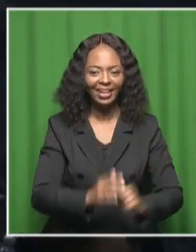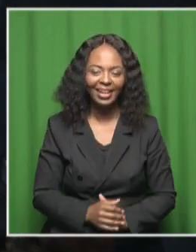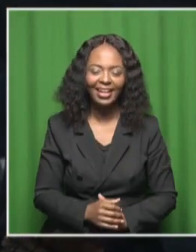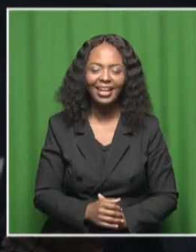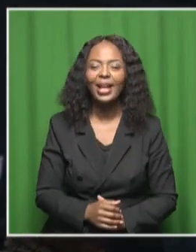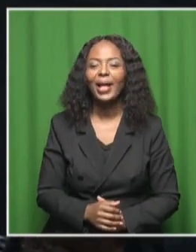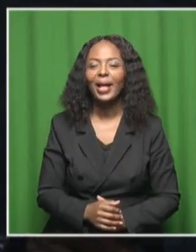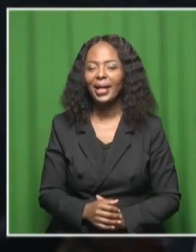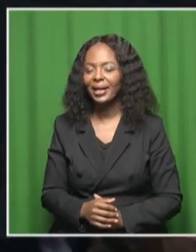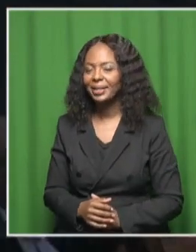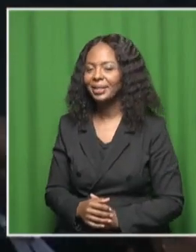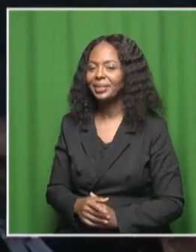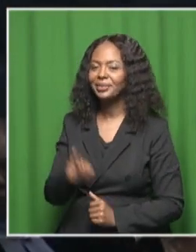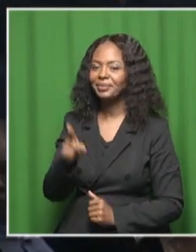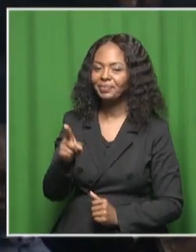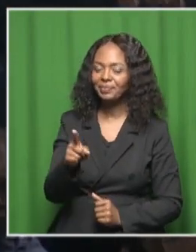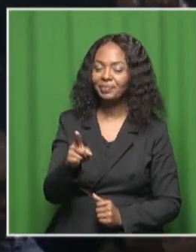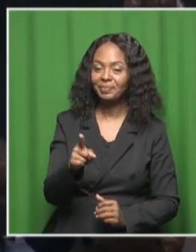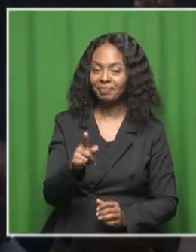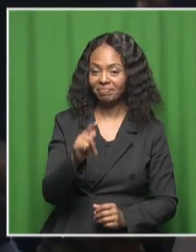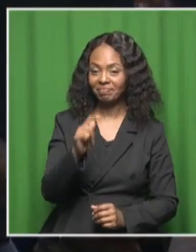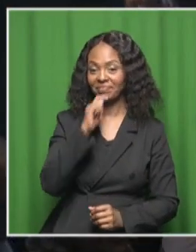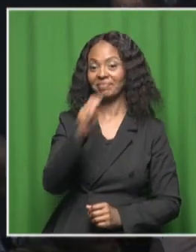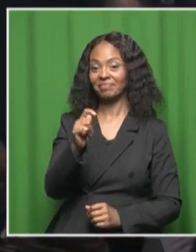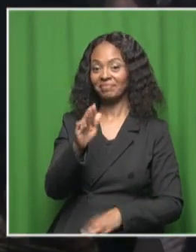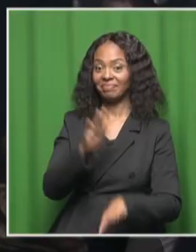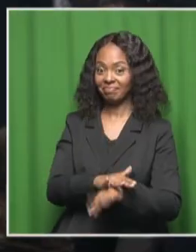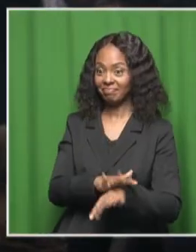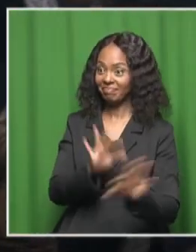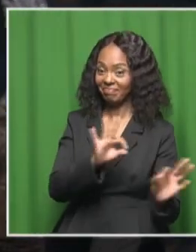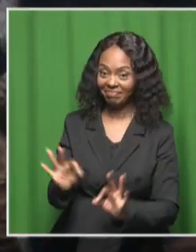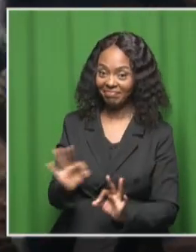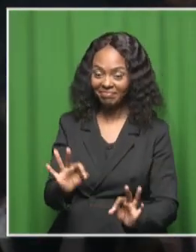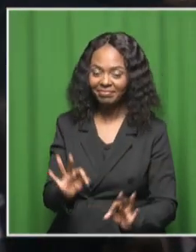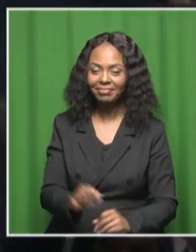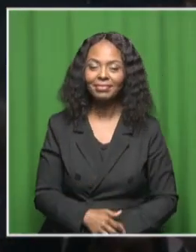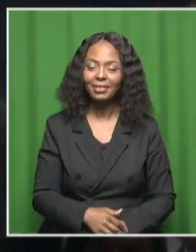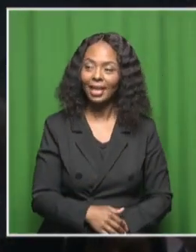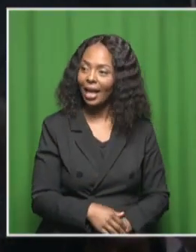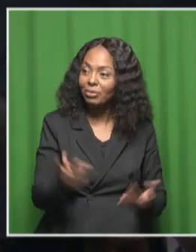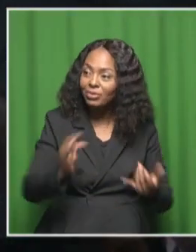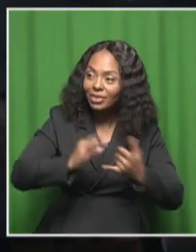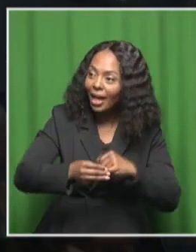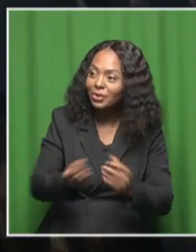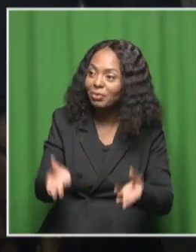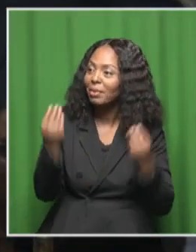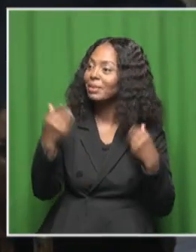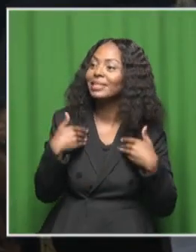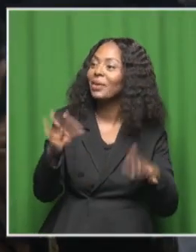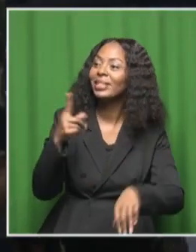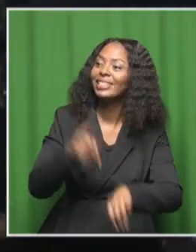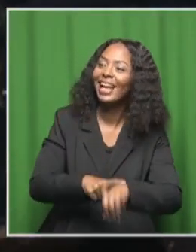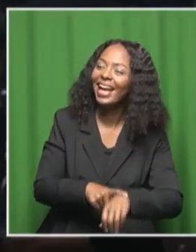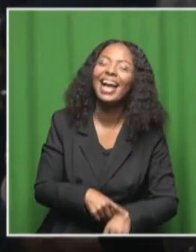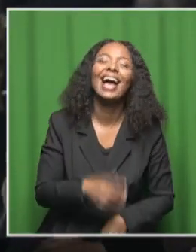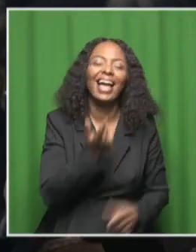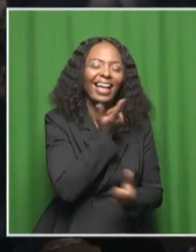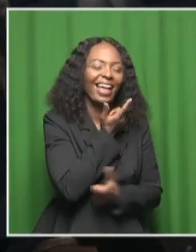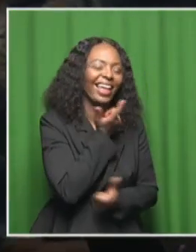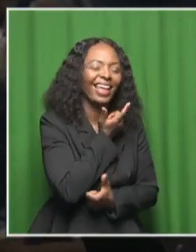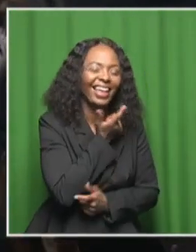2 p.m., possibly? I'm trying to get a time here. Let me do this.